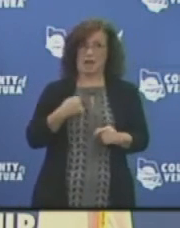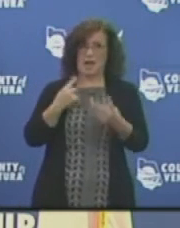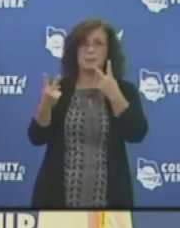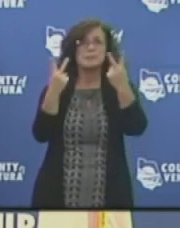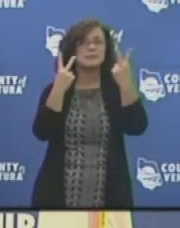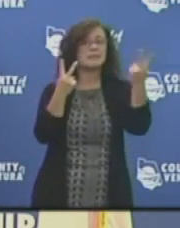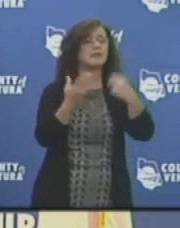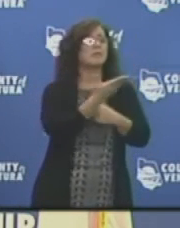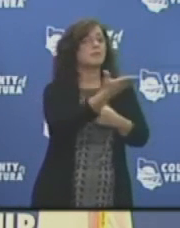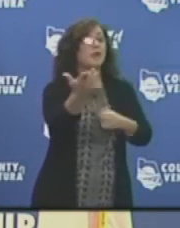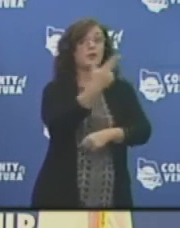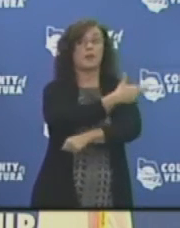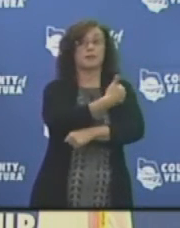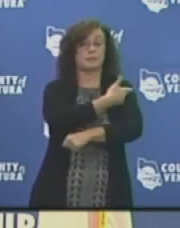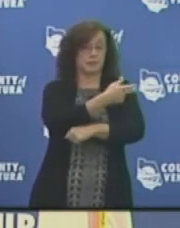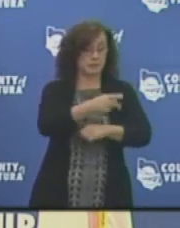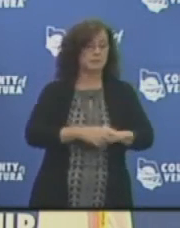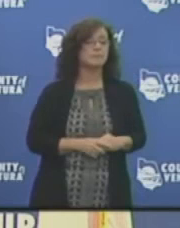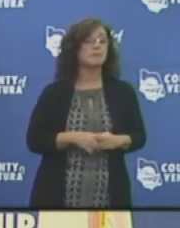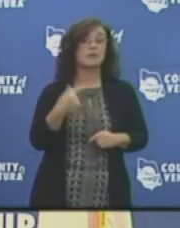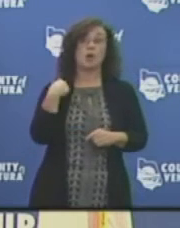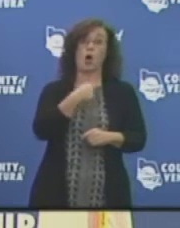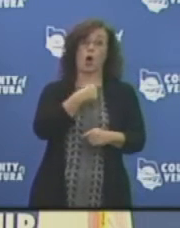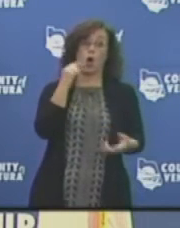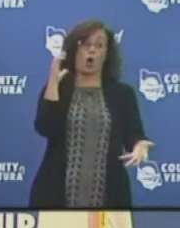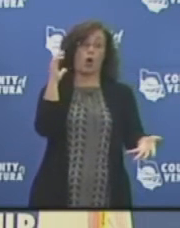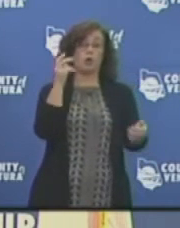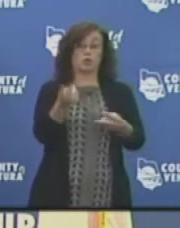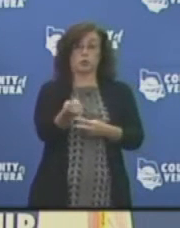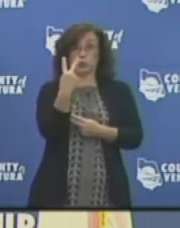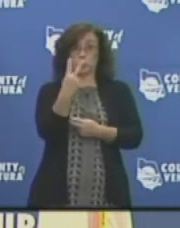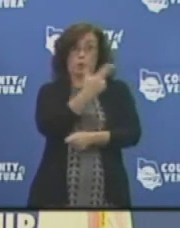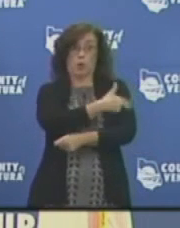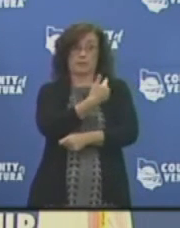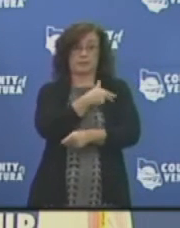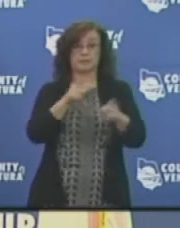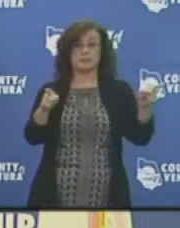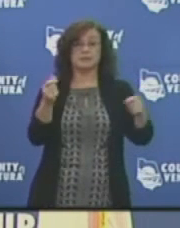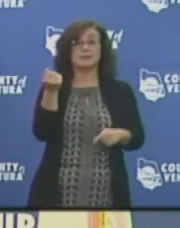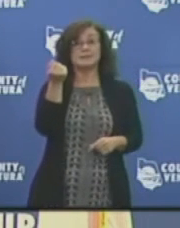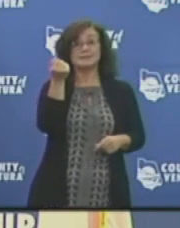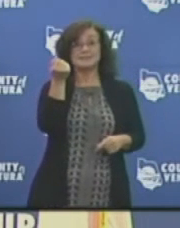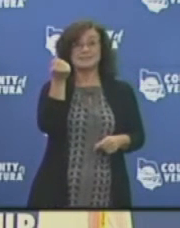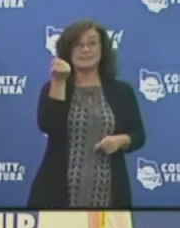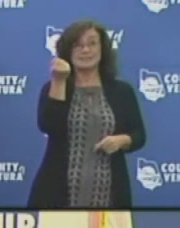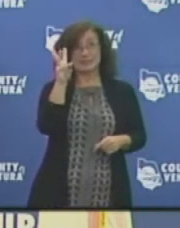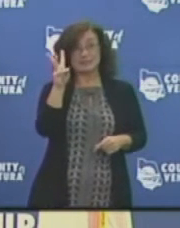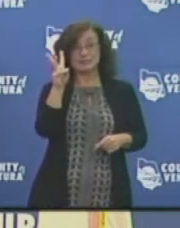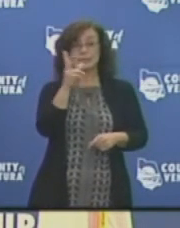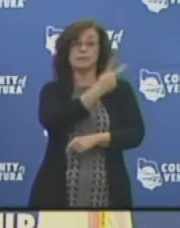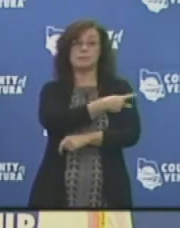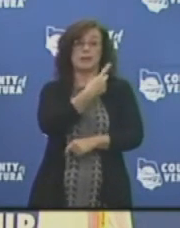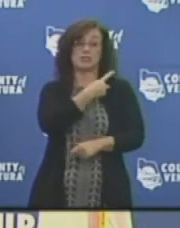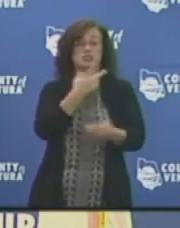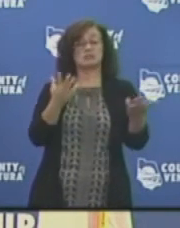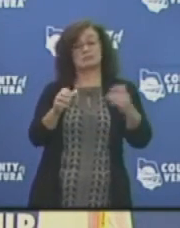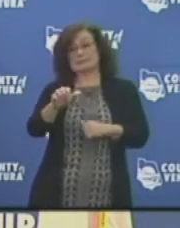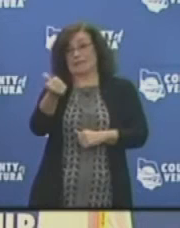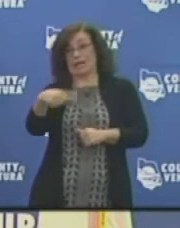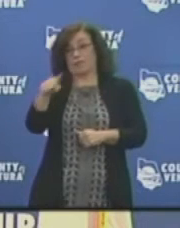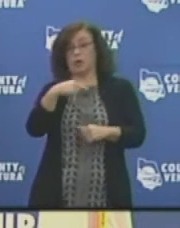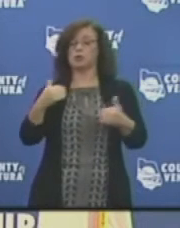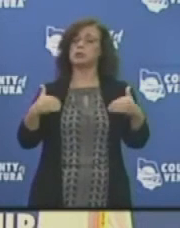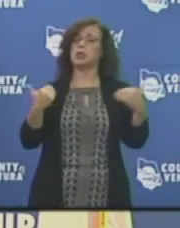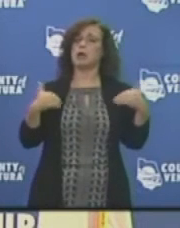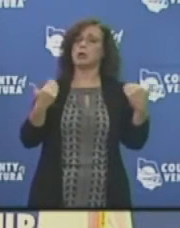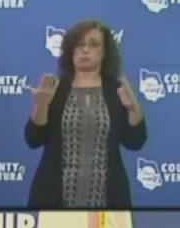Of those patients, of the 16 patients in our two hospitals, 10 of them are younger than I am. We have two